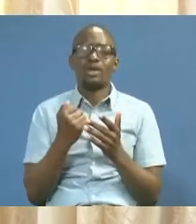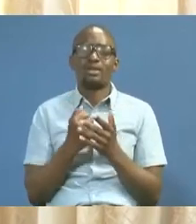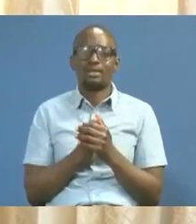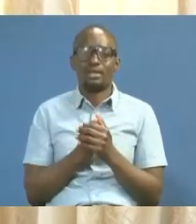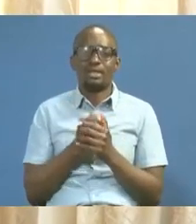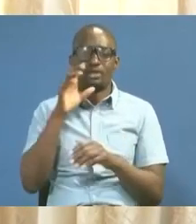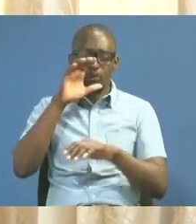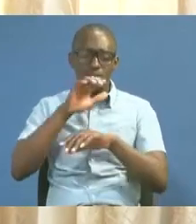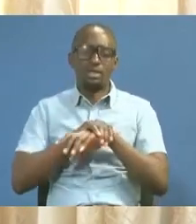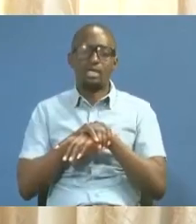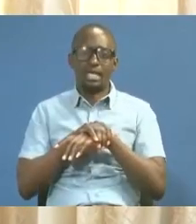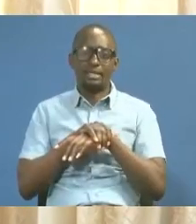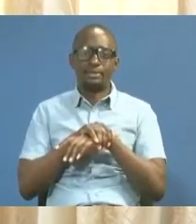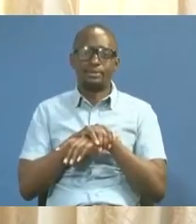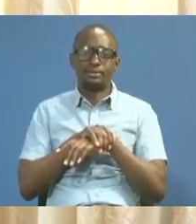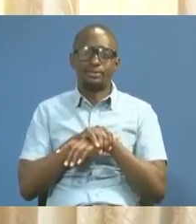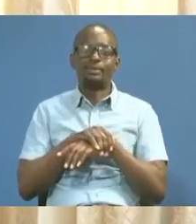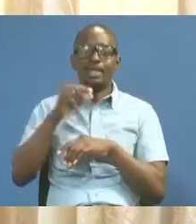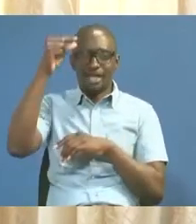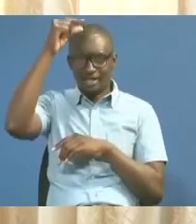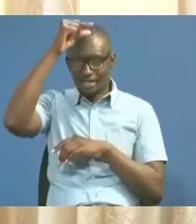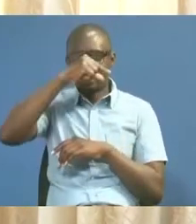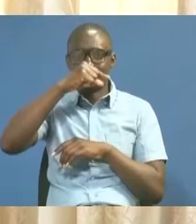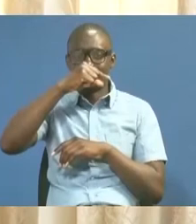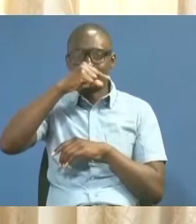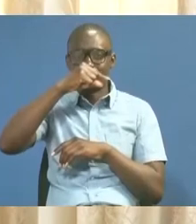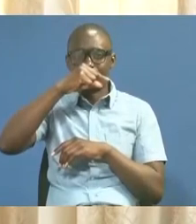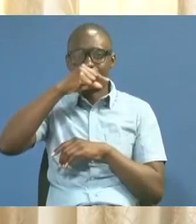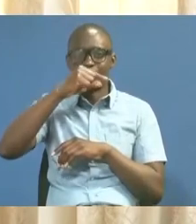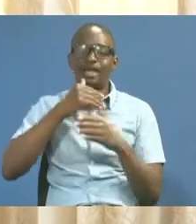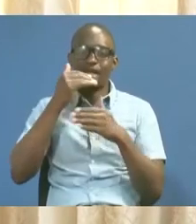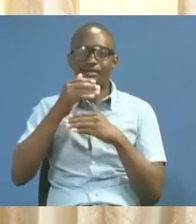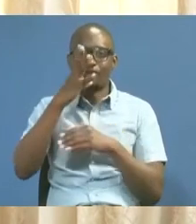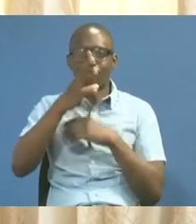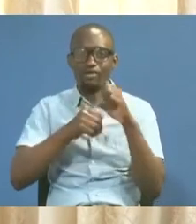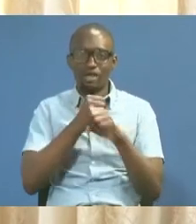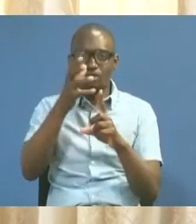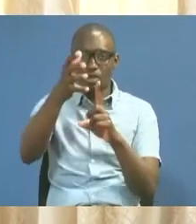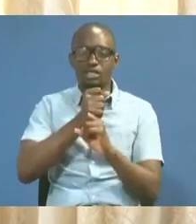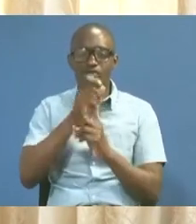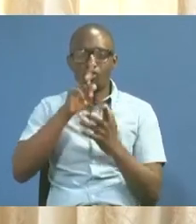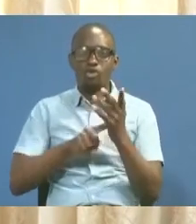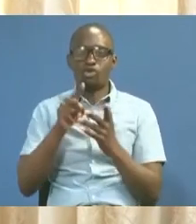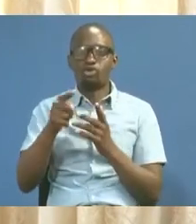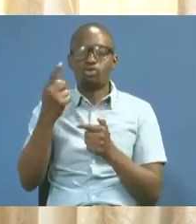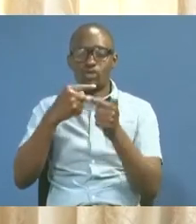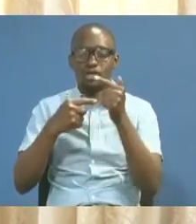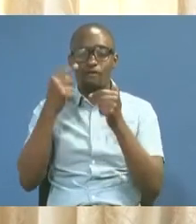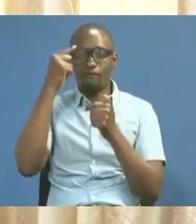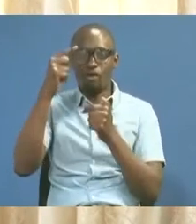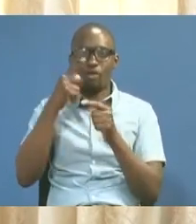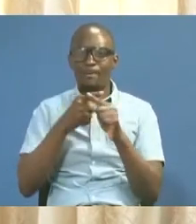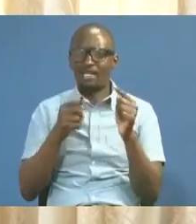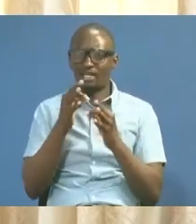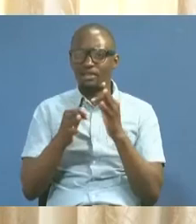to gain, and that's a degree program. At the end of the 4 years, you will achieve what you have come for. But if